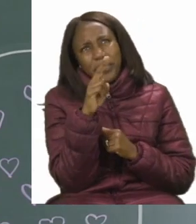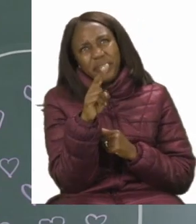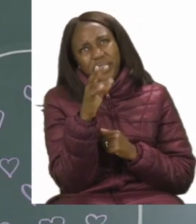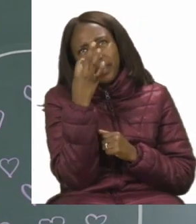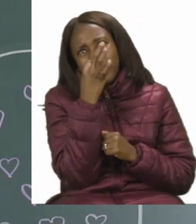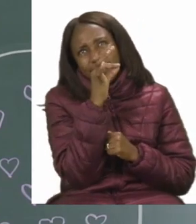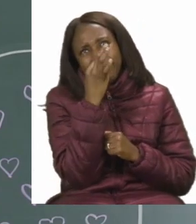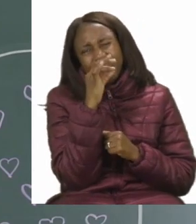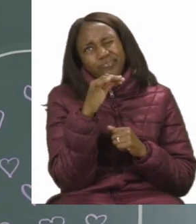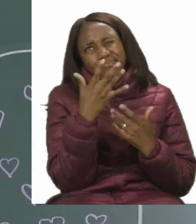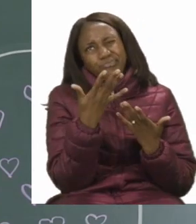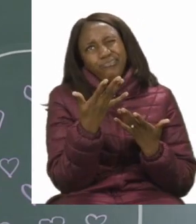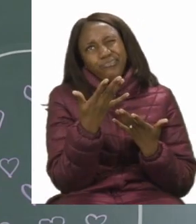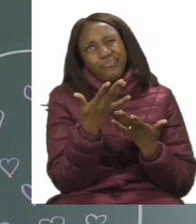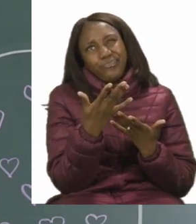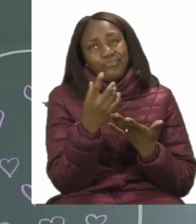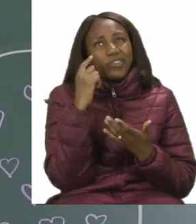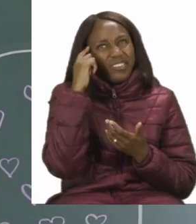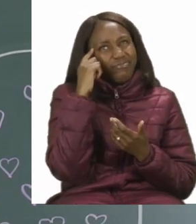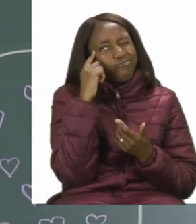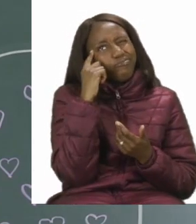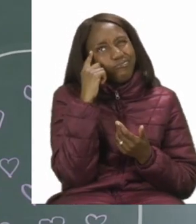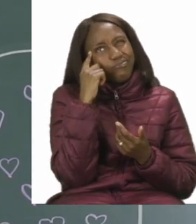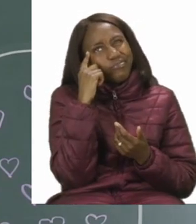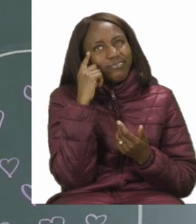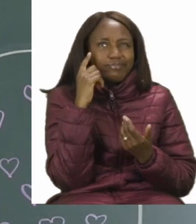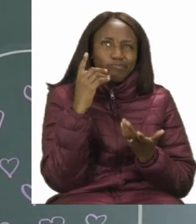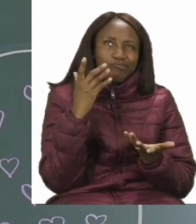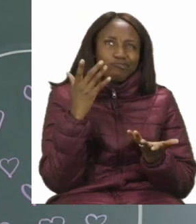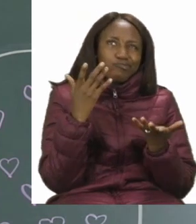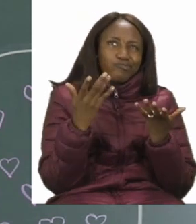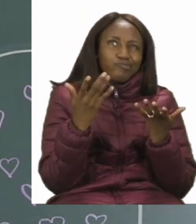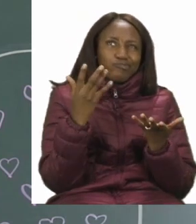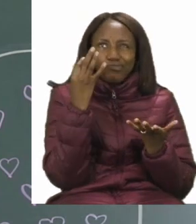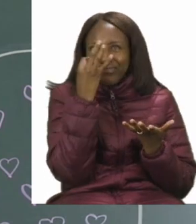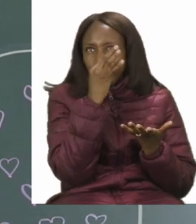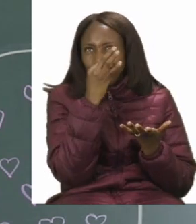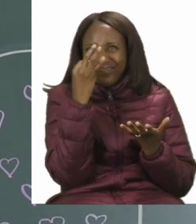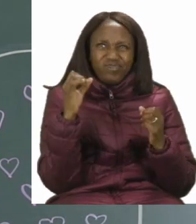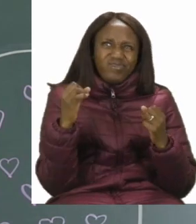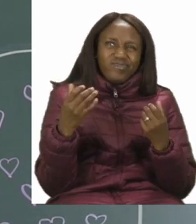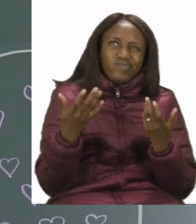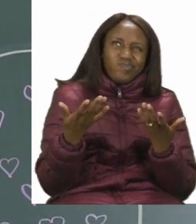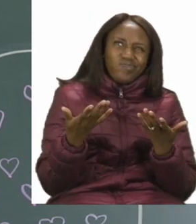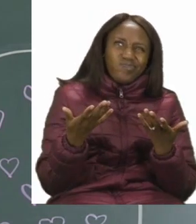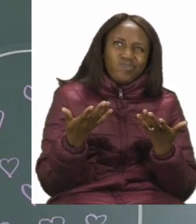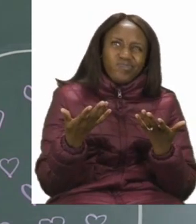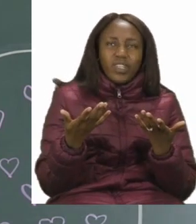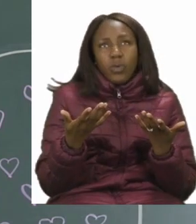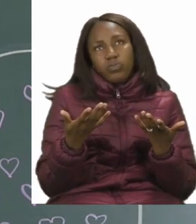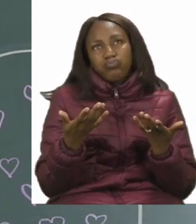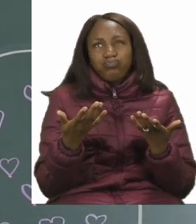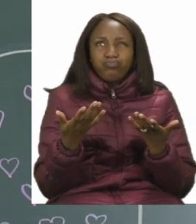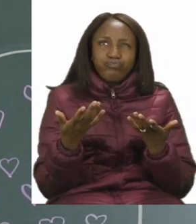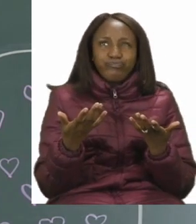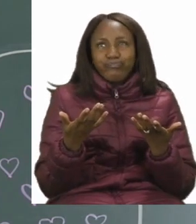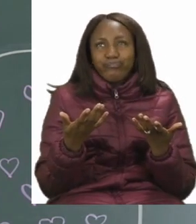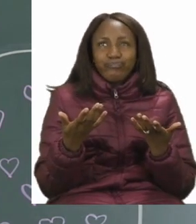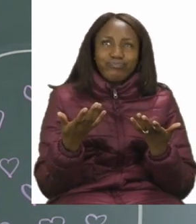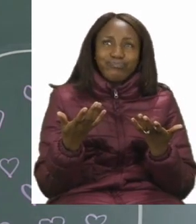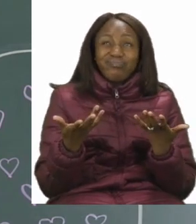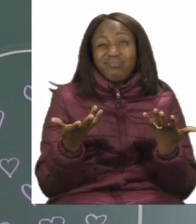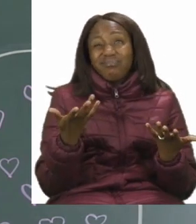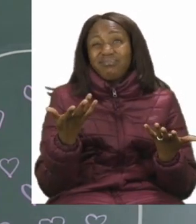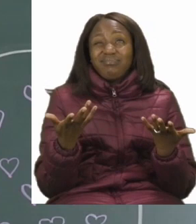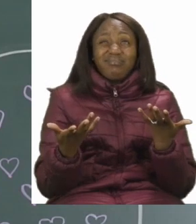this little oval and guess or estimate how many flowers I have, I would say